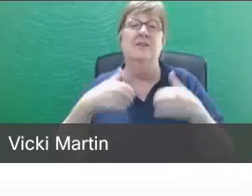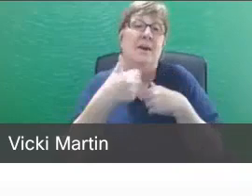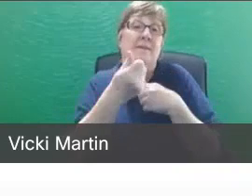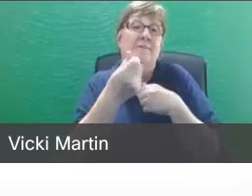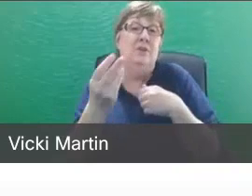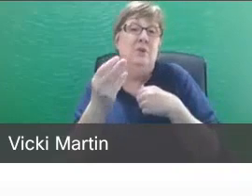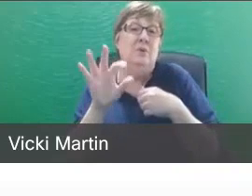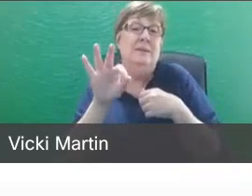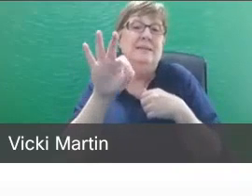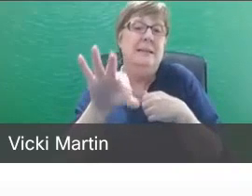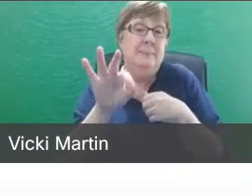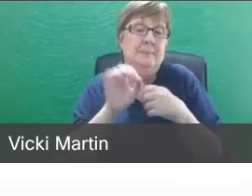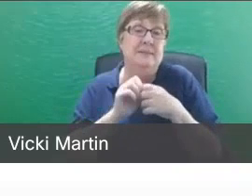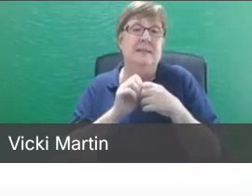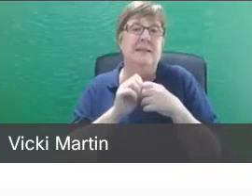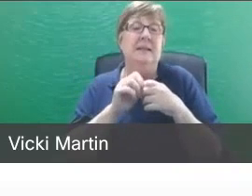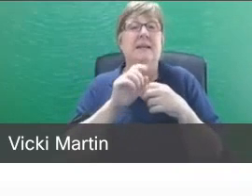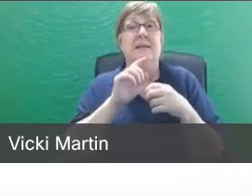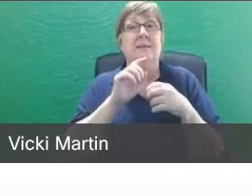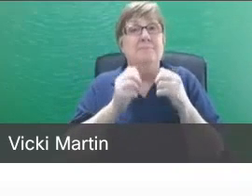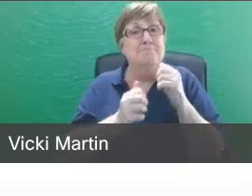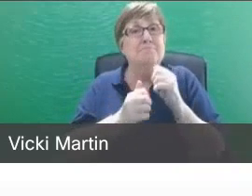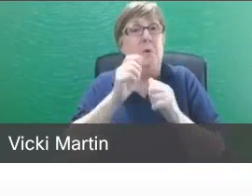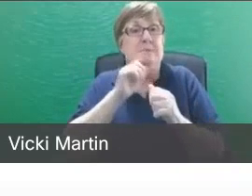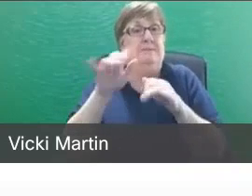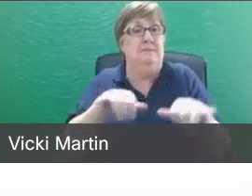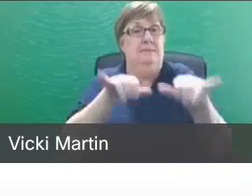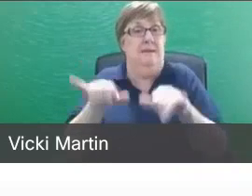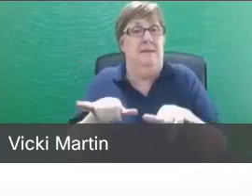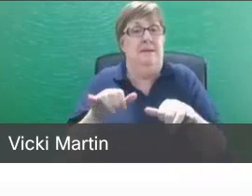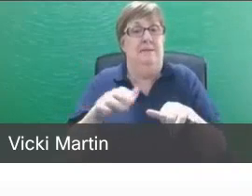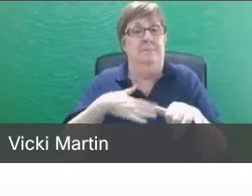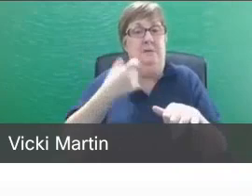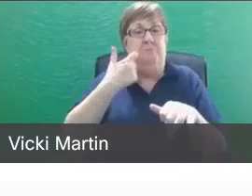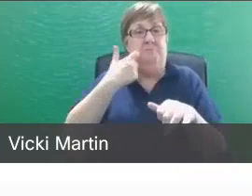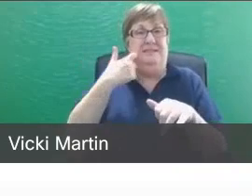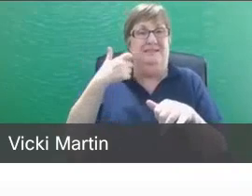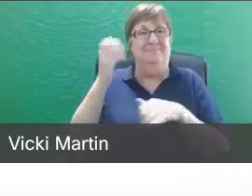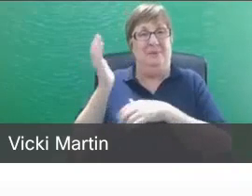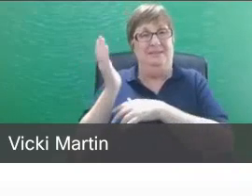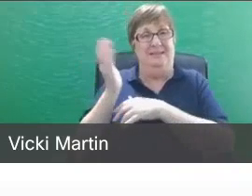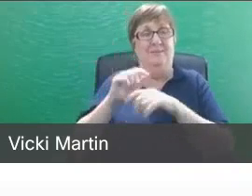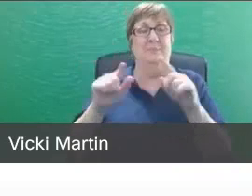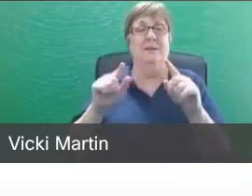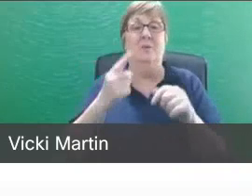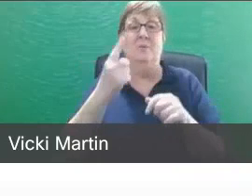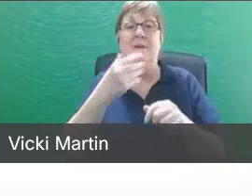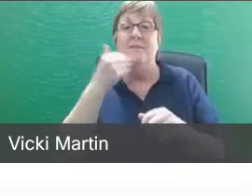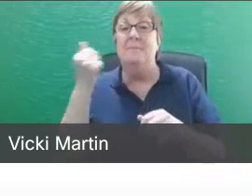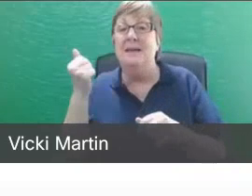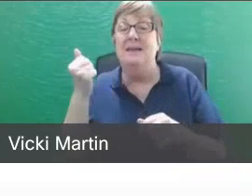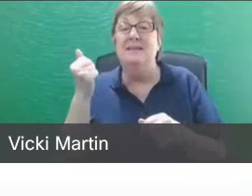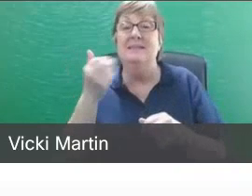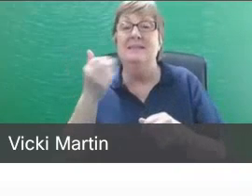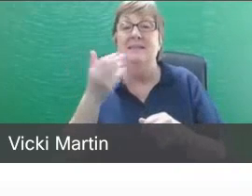the presentation, but it's just an extension of that. So one of the best tricks is